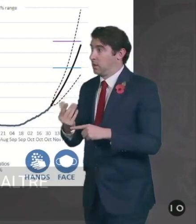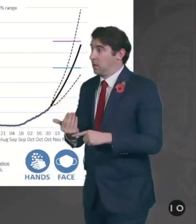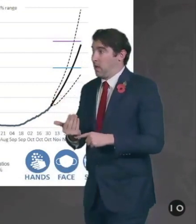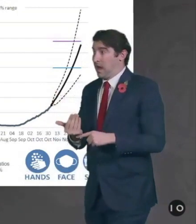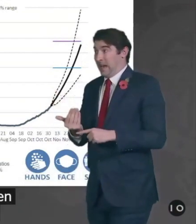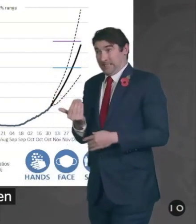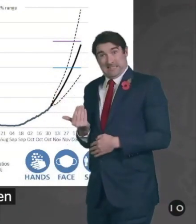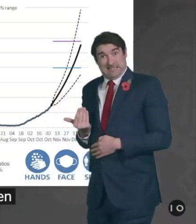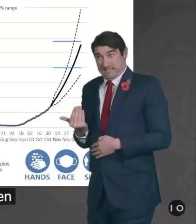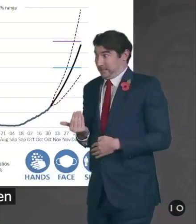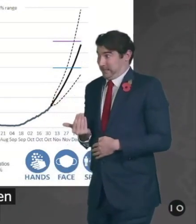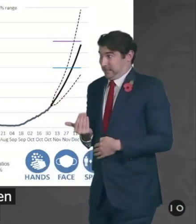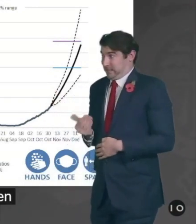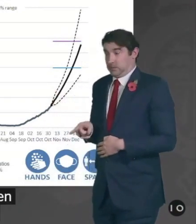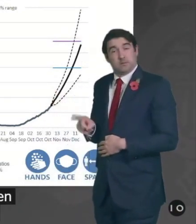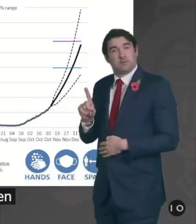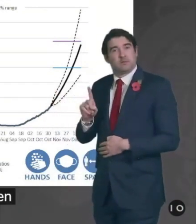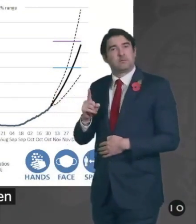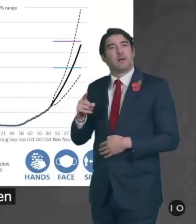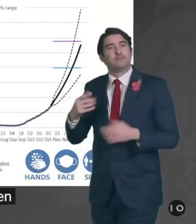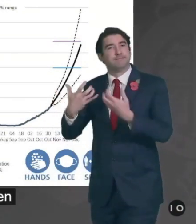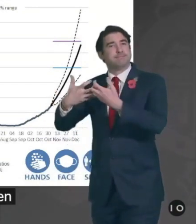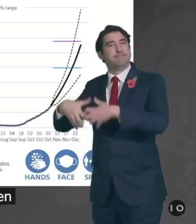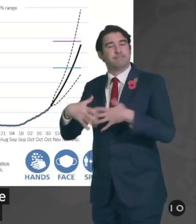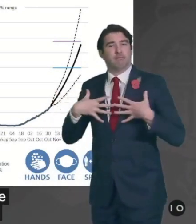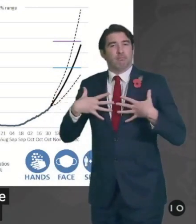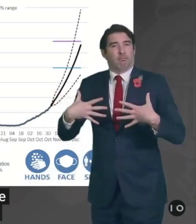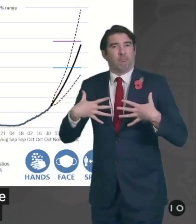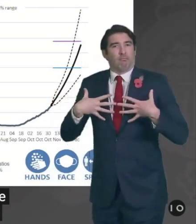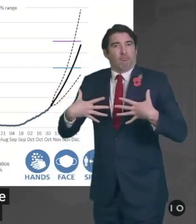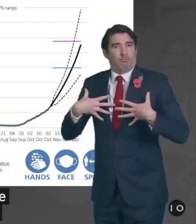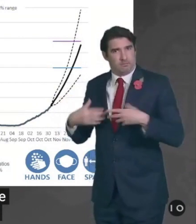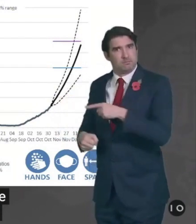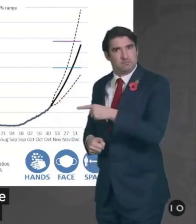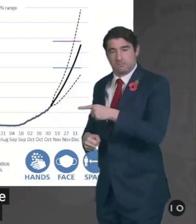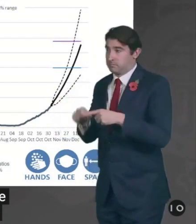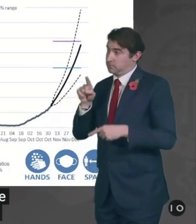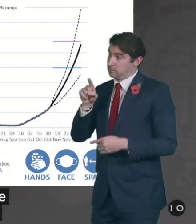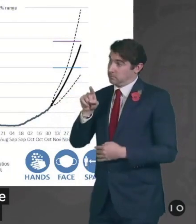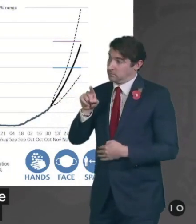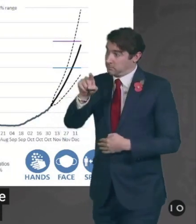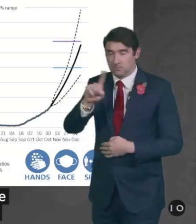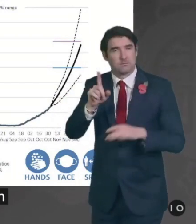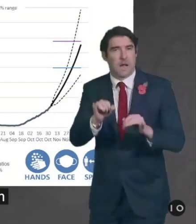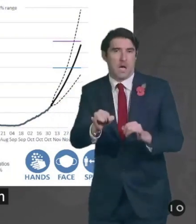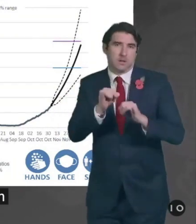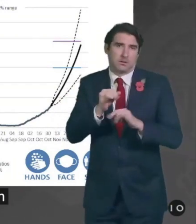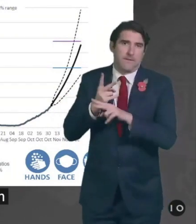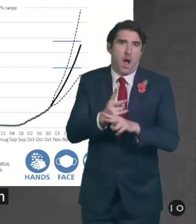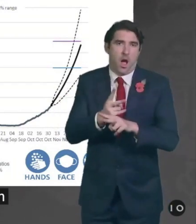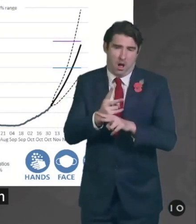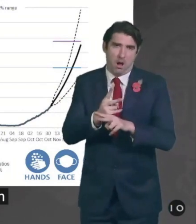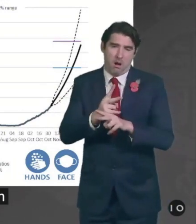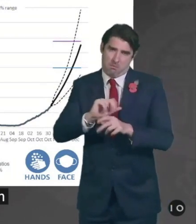So the projections that I've just shown you lead, when the NHS do their bed calculations, as